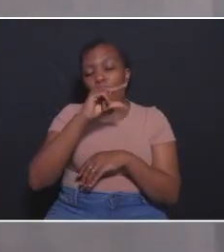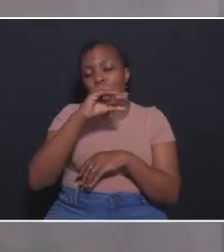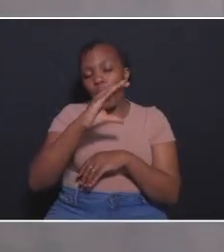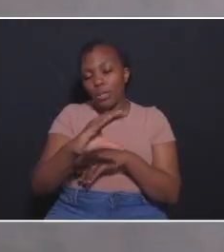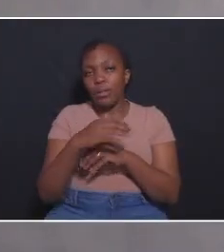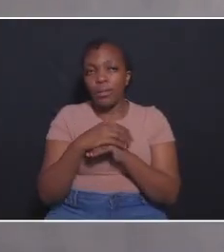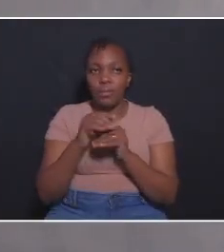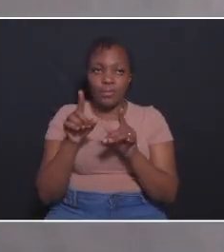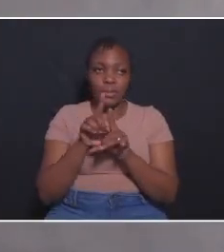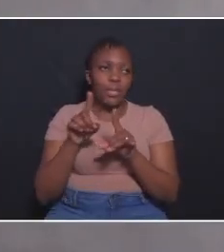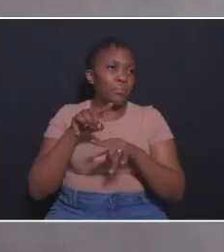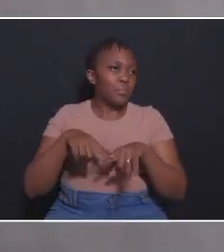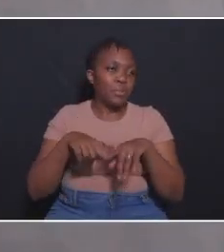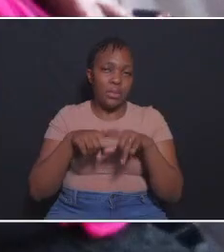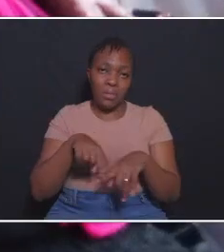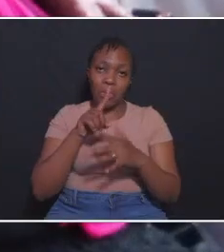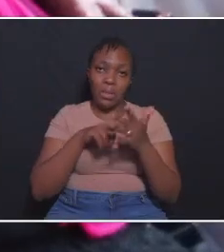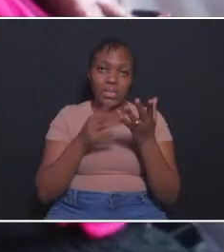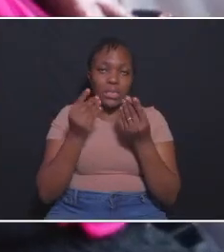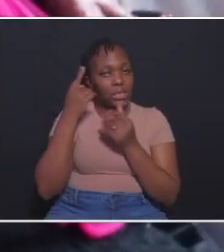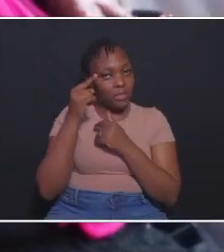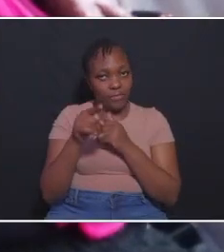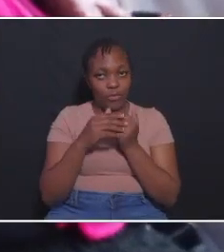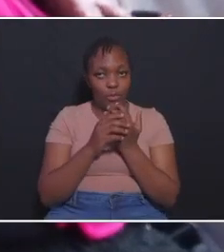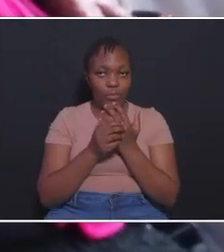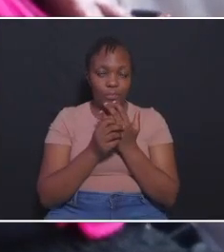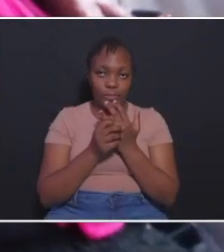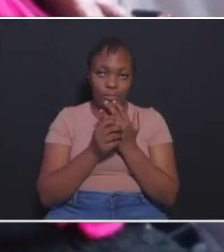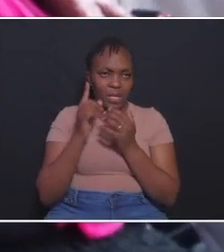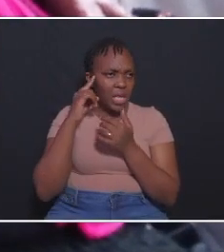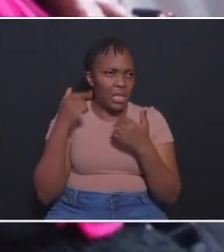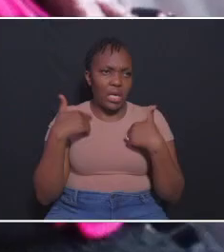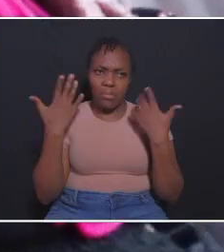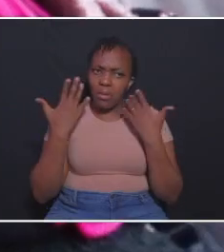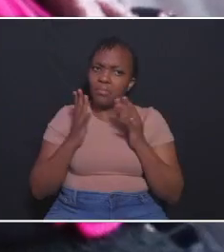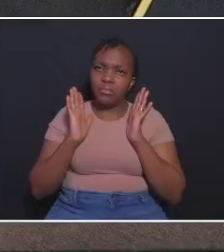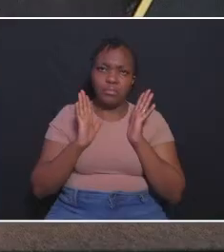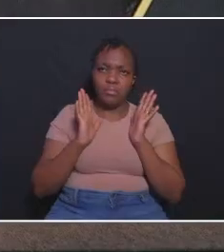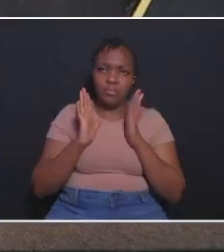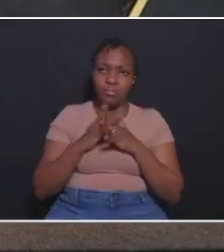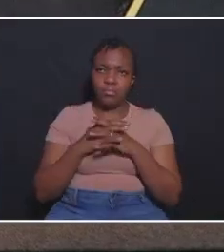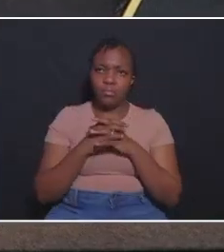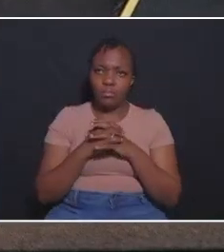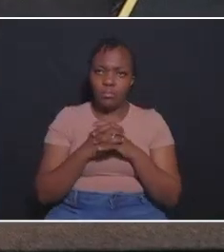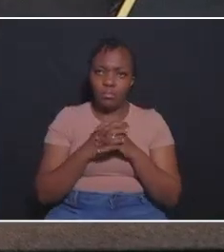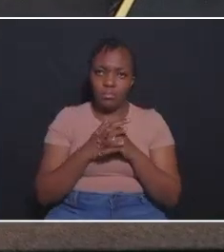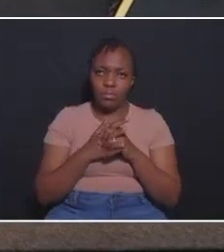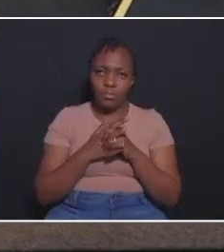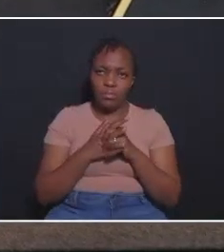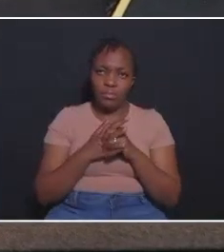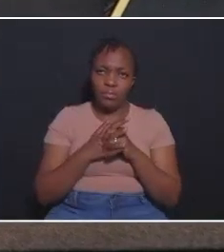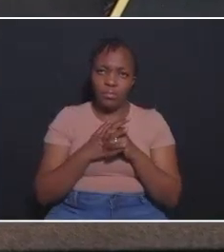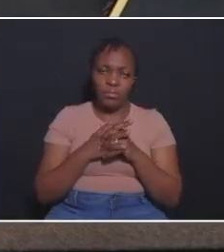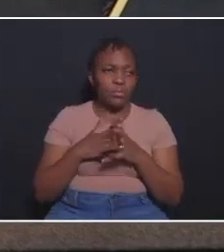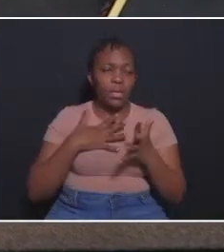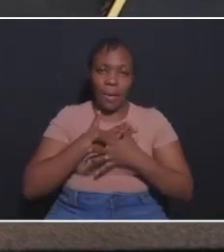for you to do your work well. Yeah. I think I am done for that day. This time up thing is too big in my face. It's been a